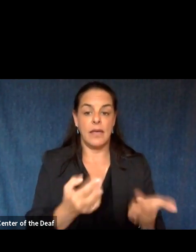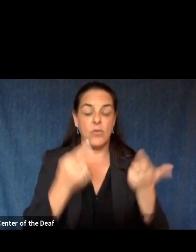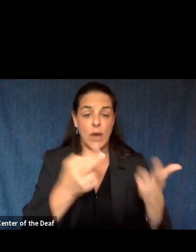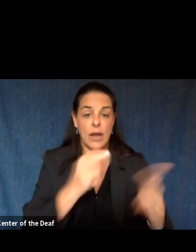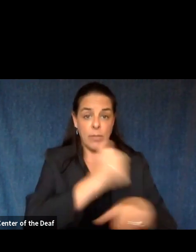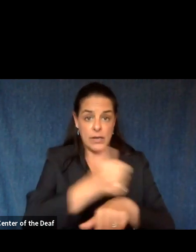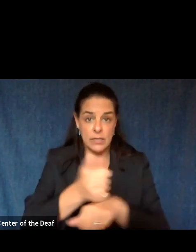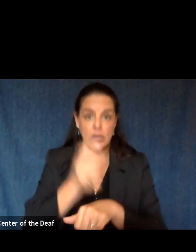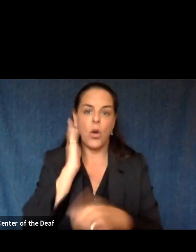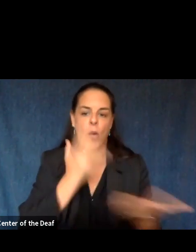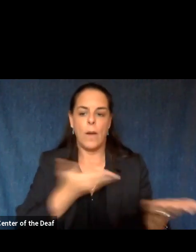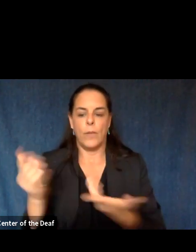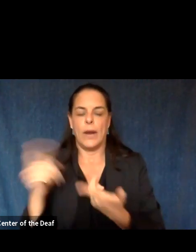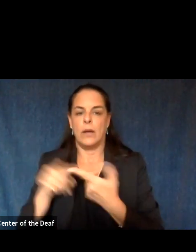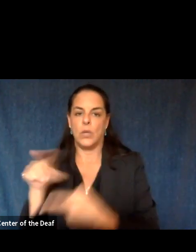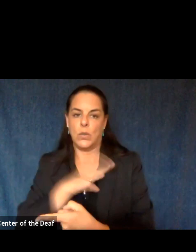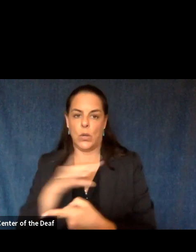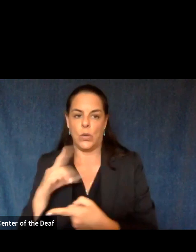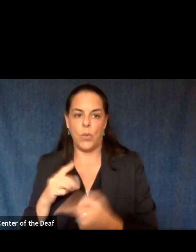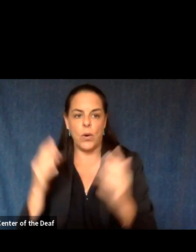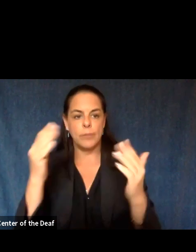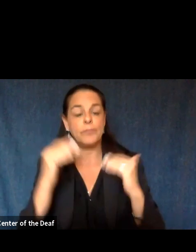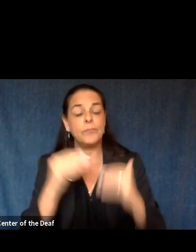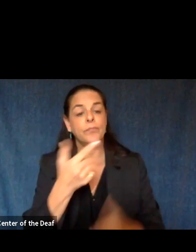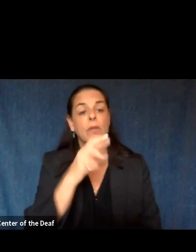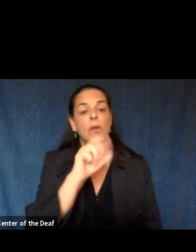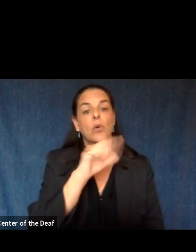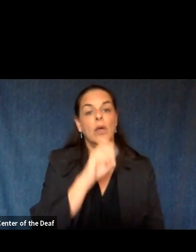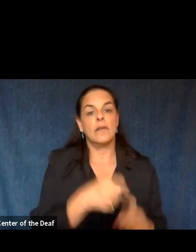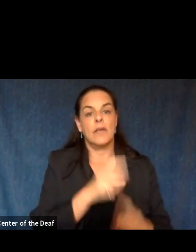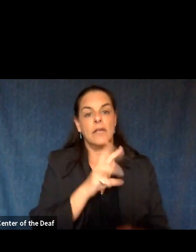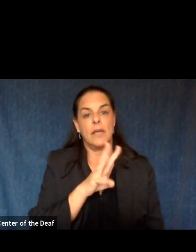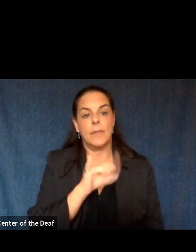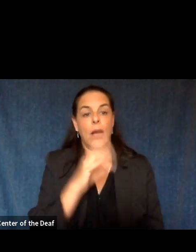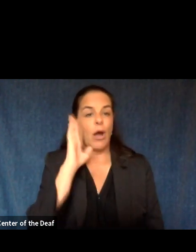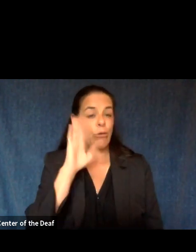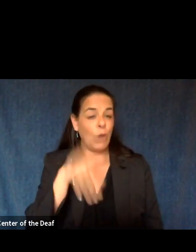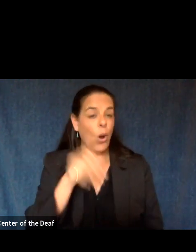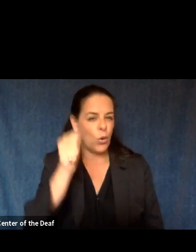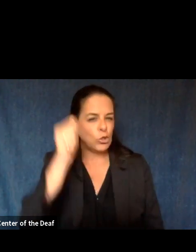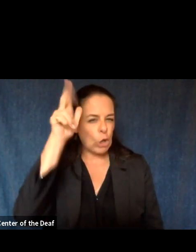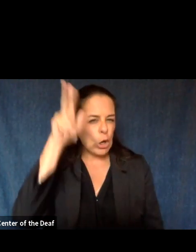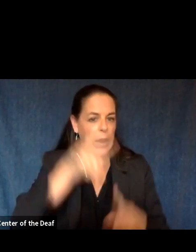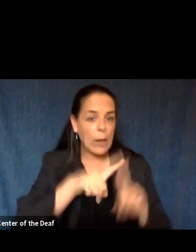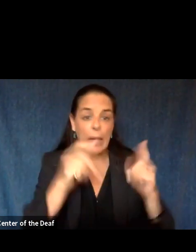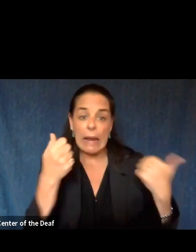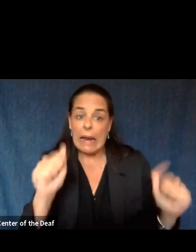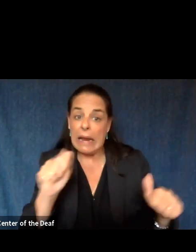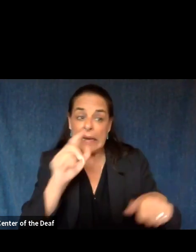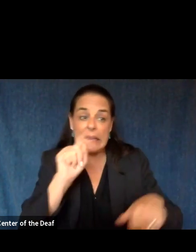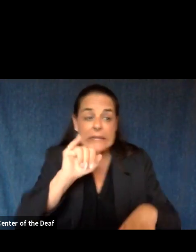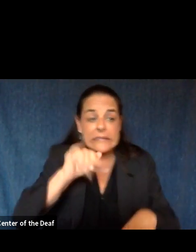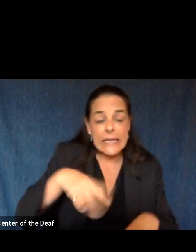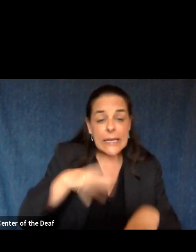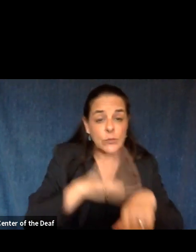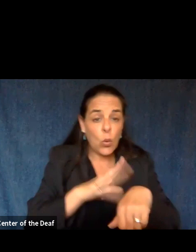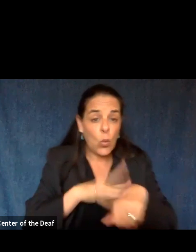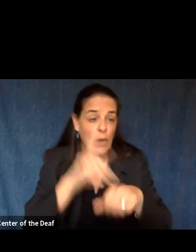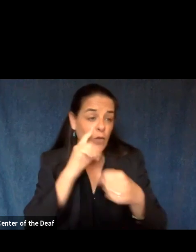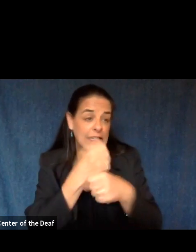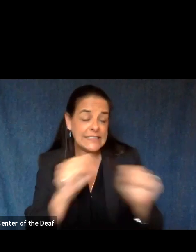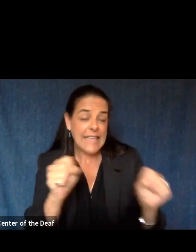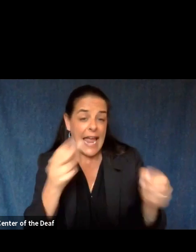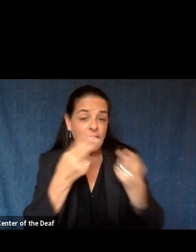bring them to the board. From Grace with WBIR, we know it's early, but any tips or warnings of safe Halloween activities and